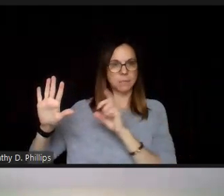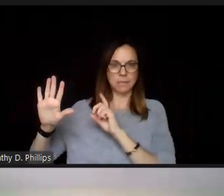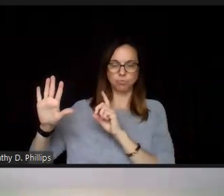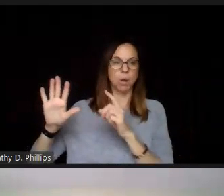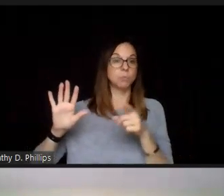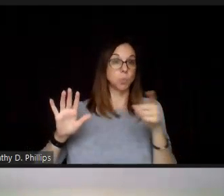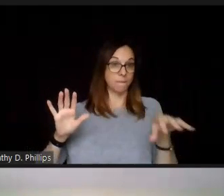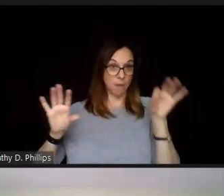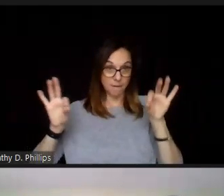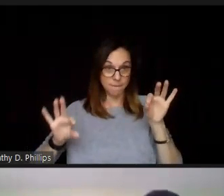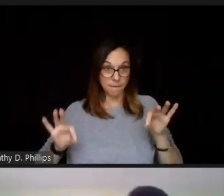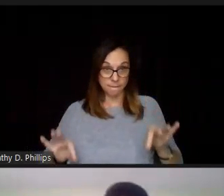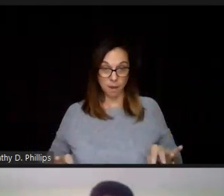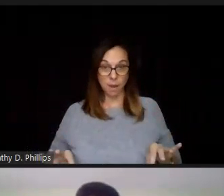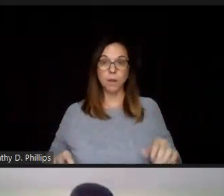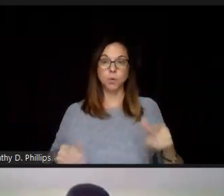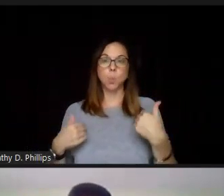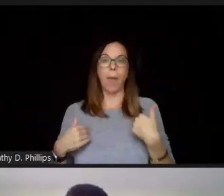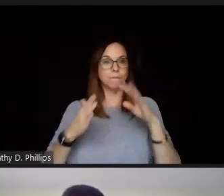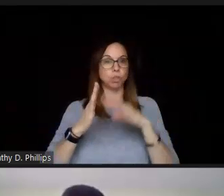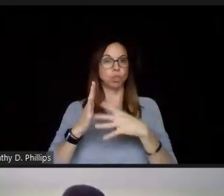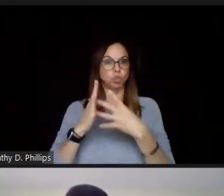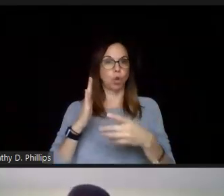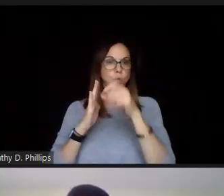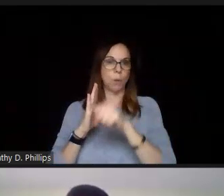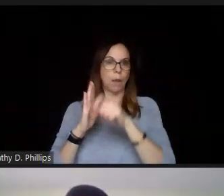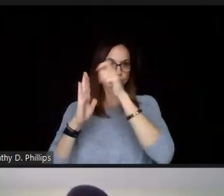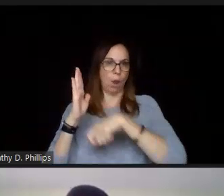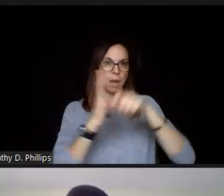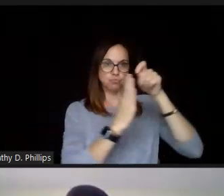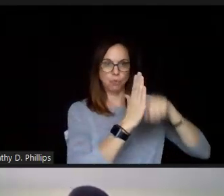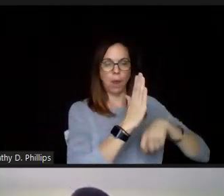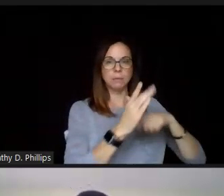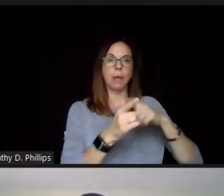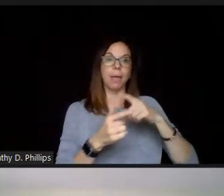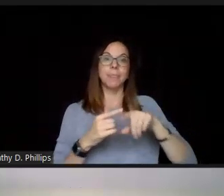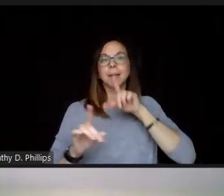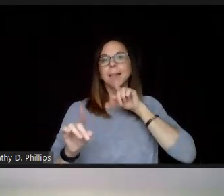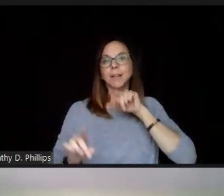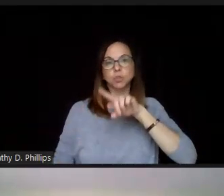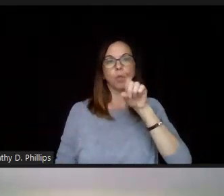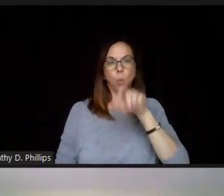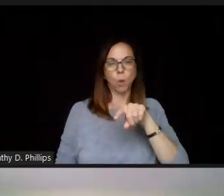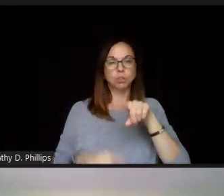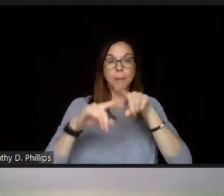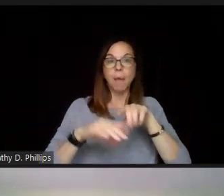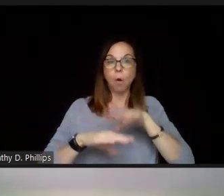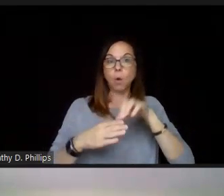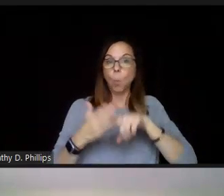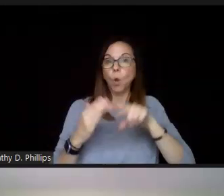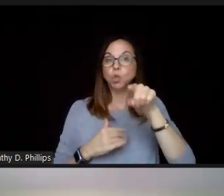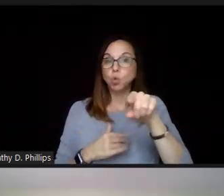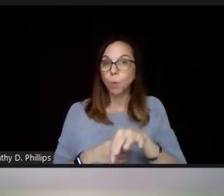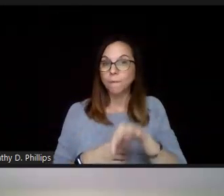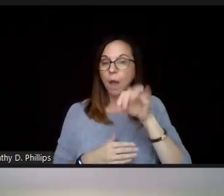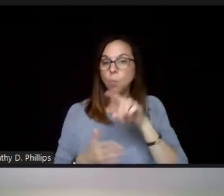found those, there's a chart here for you to write them on, and then we'll answer the question. Based on what you find, what's